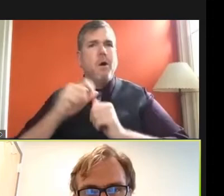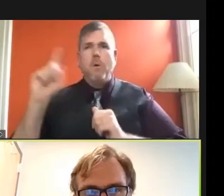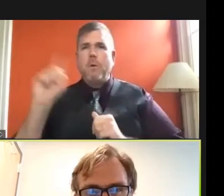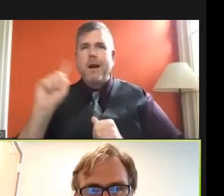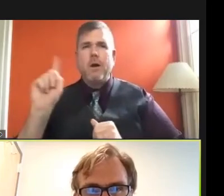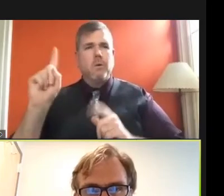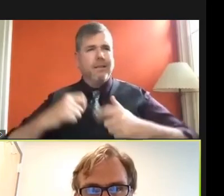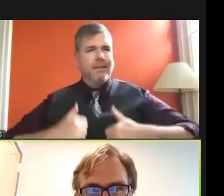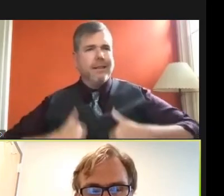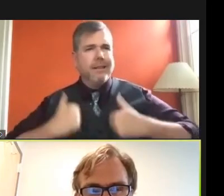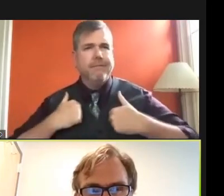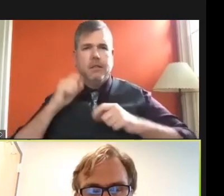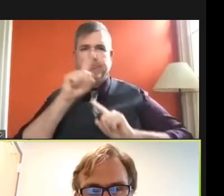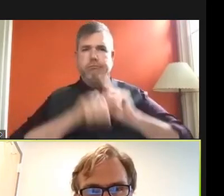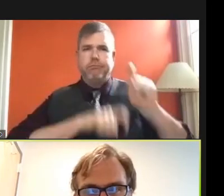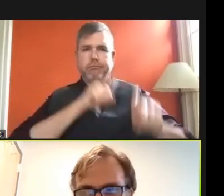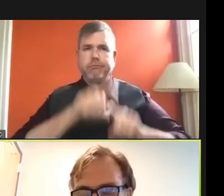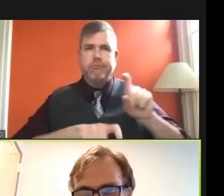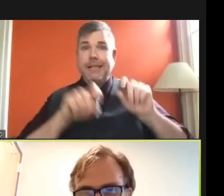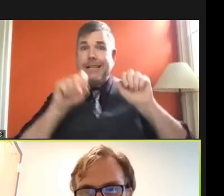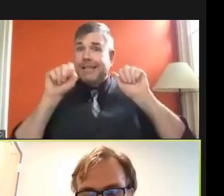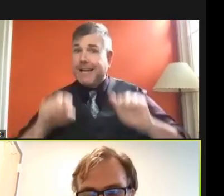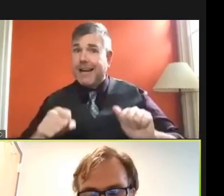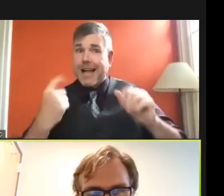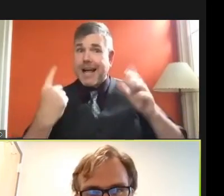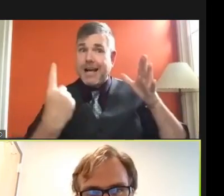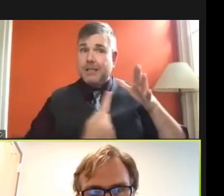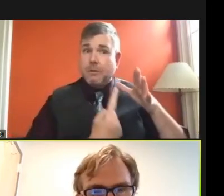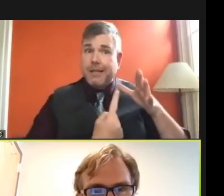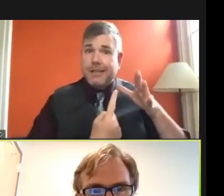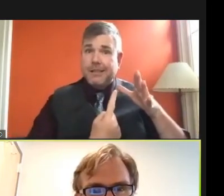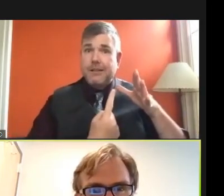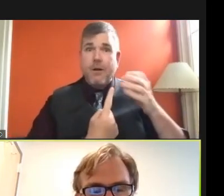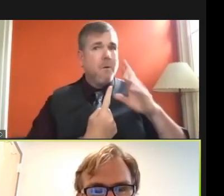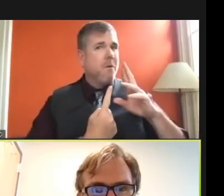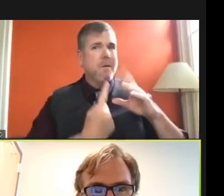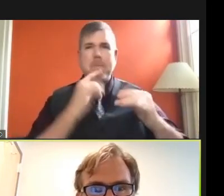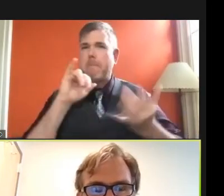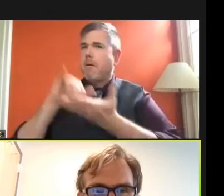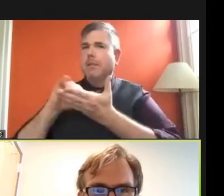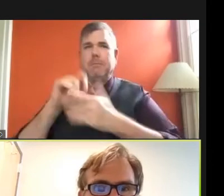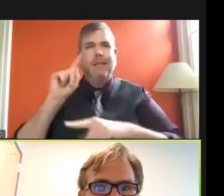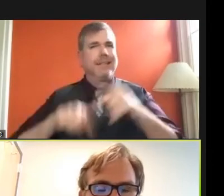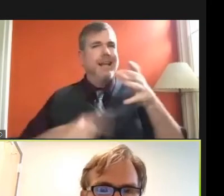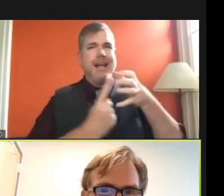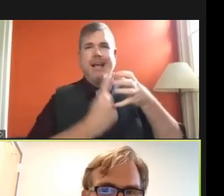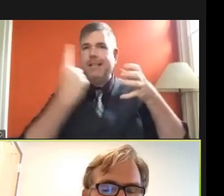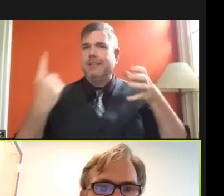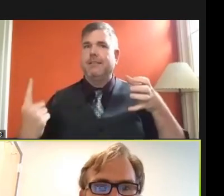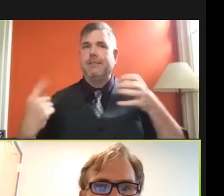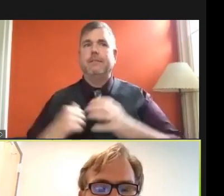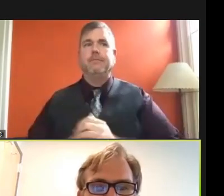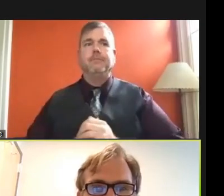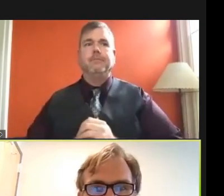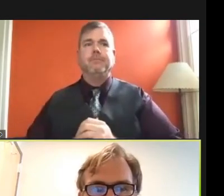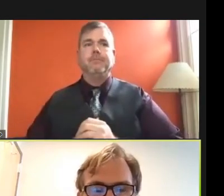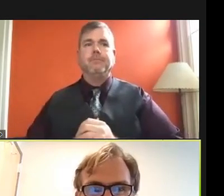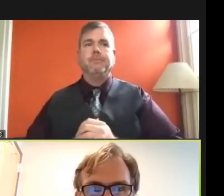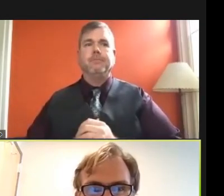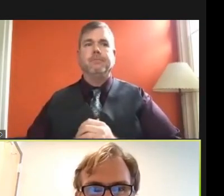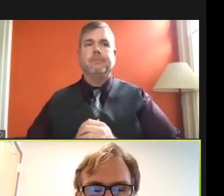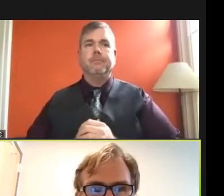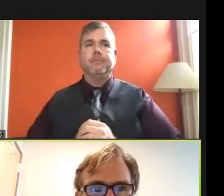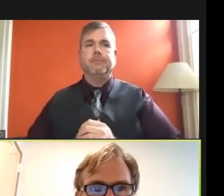our response. The main challenge right now, one of the main challenges relates to testing, which is because of the statewide demand for testing